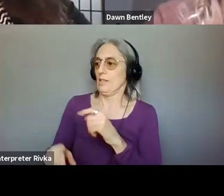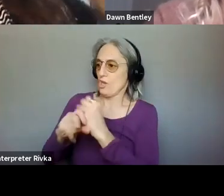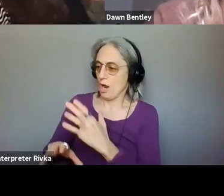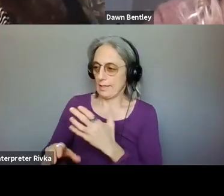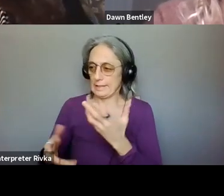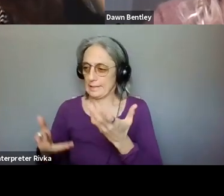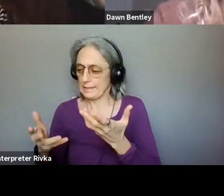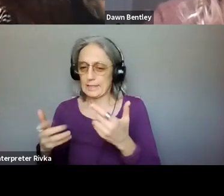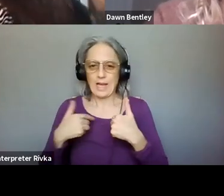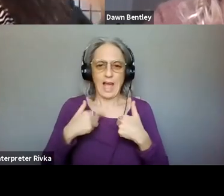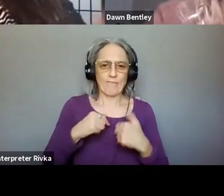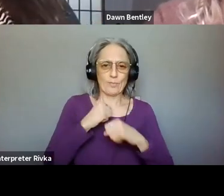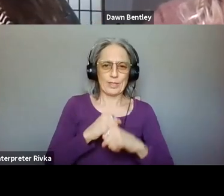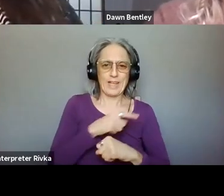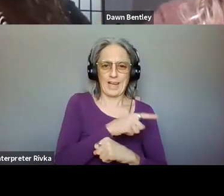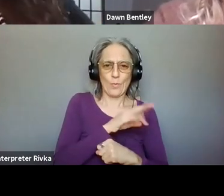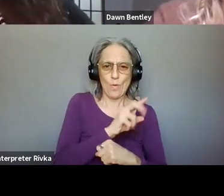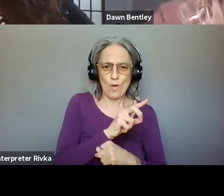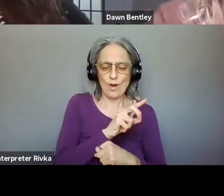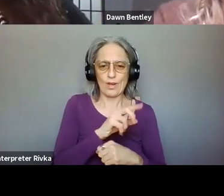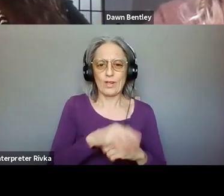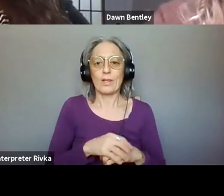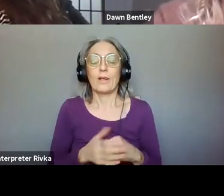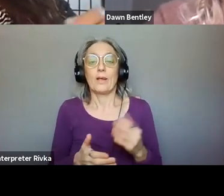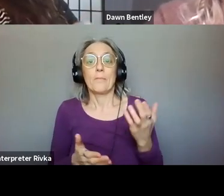example, what if your ward says, I'm